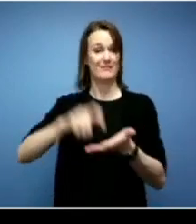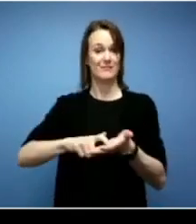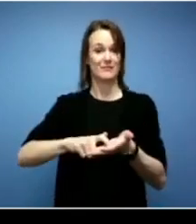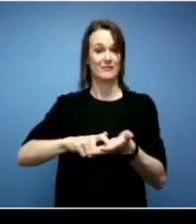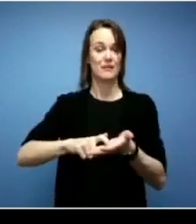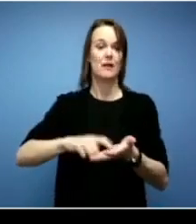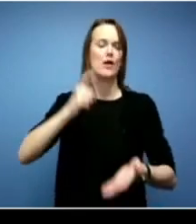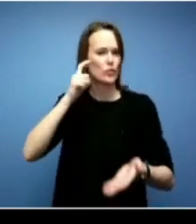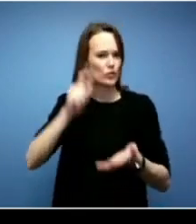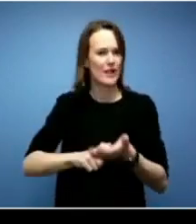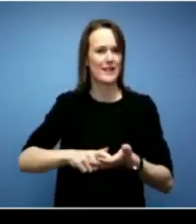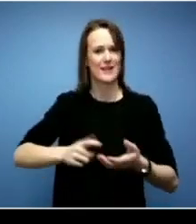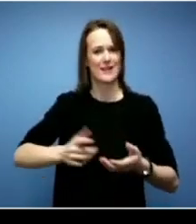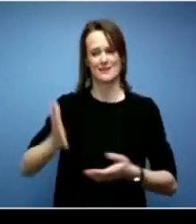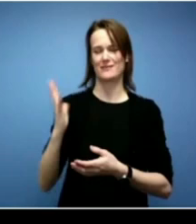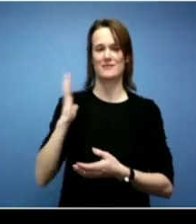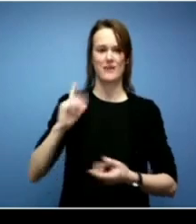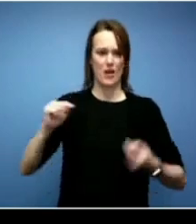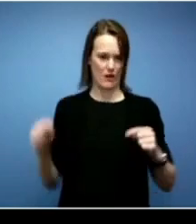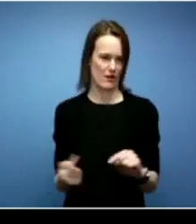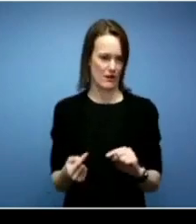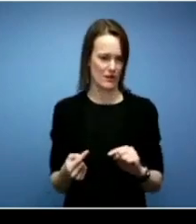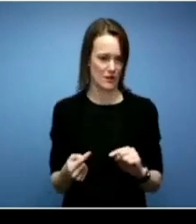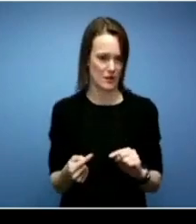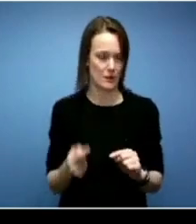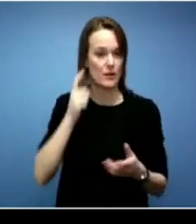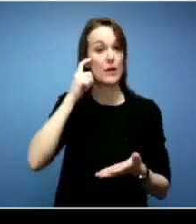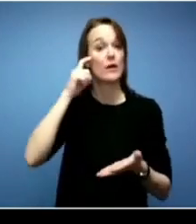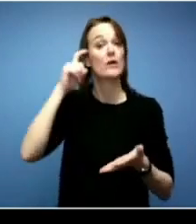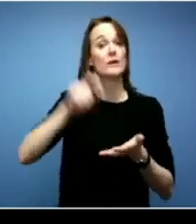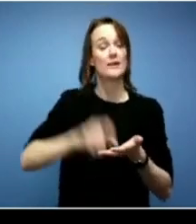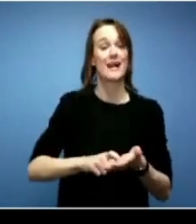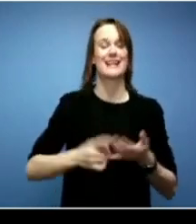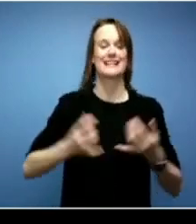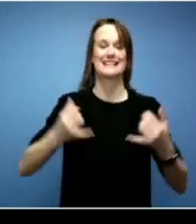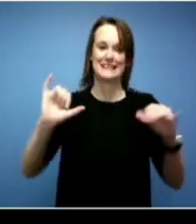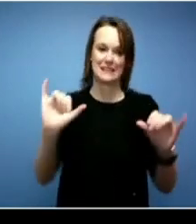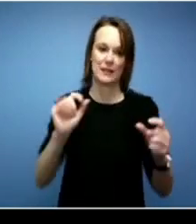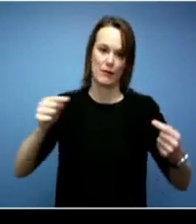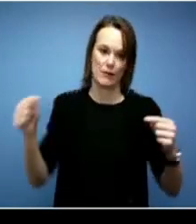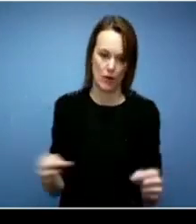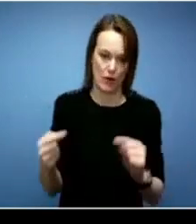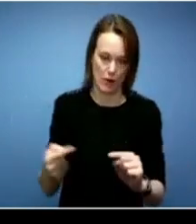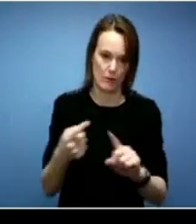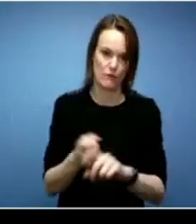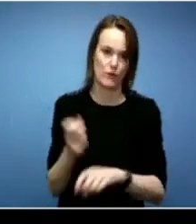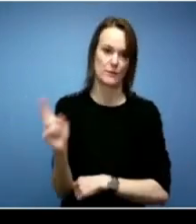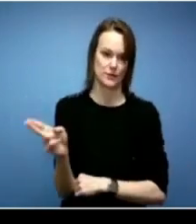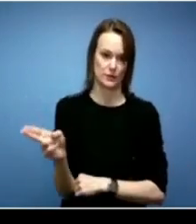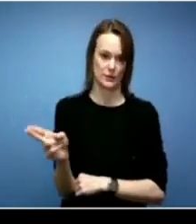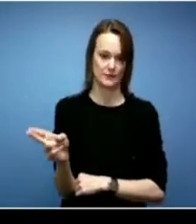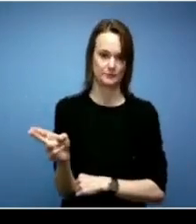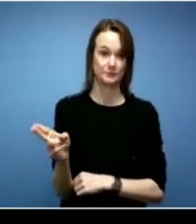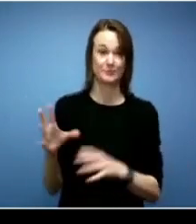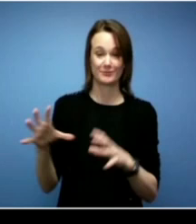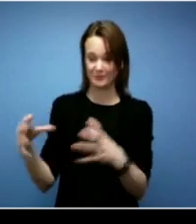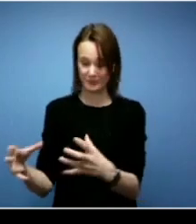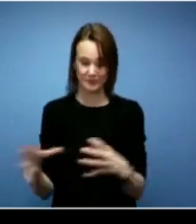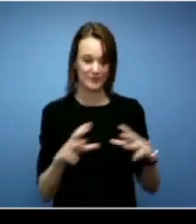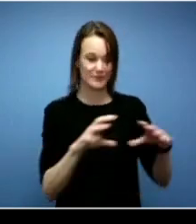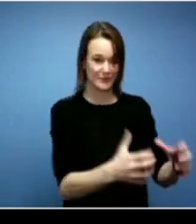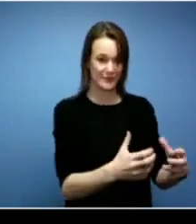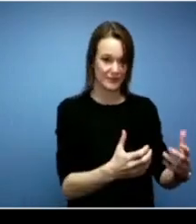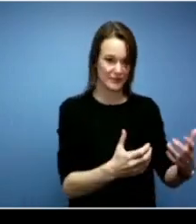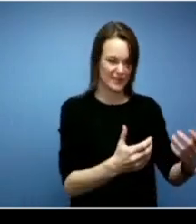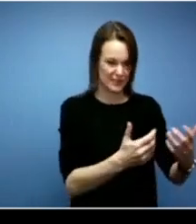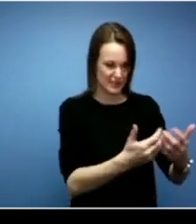equally as important, to recognize the impact this history continues to have on us today. Divisions within and between our communities only